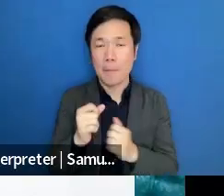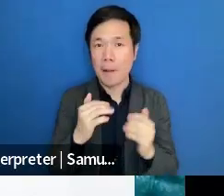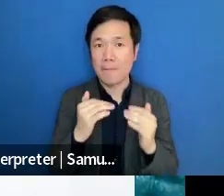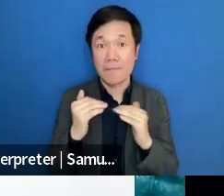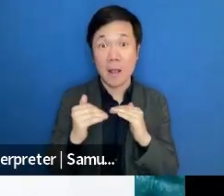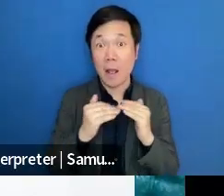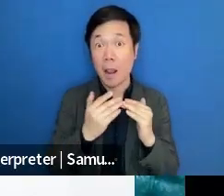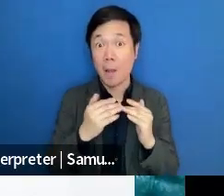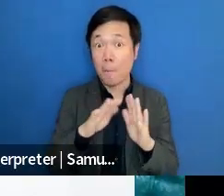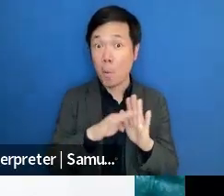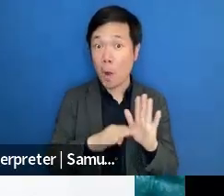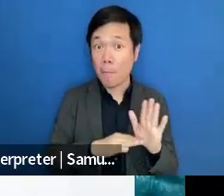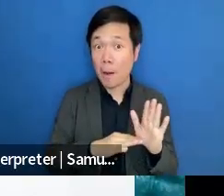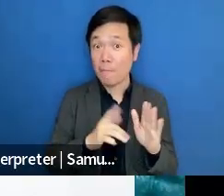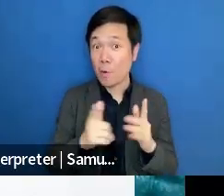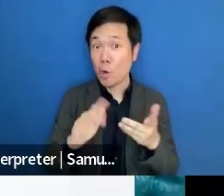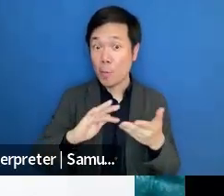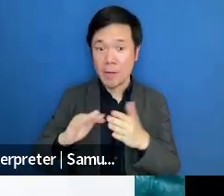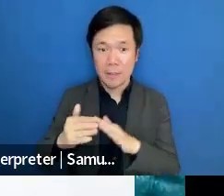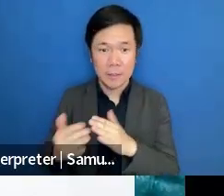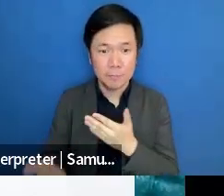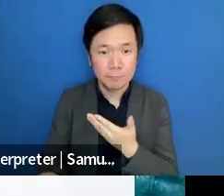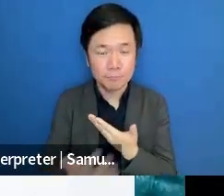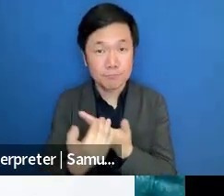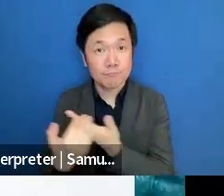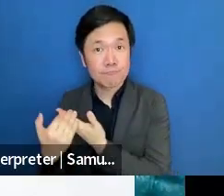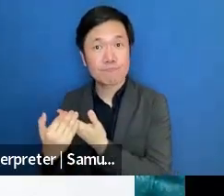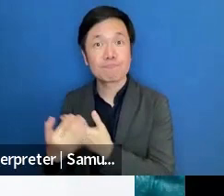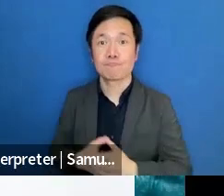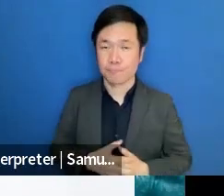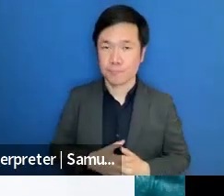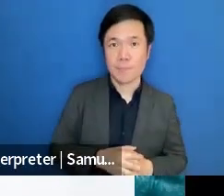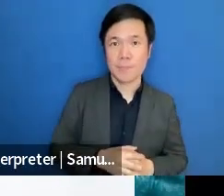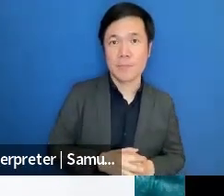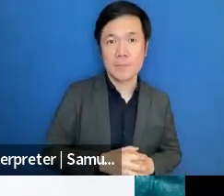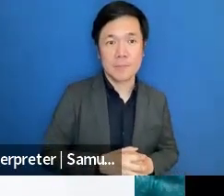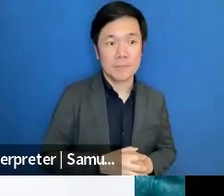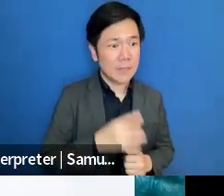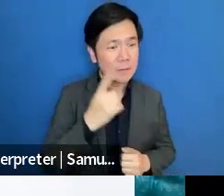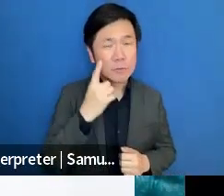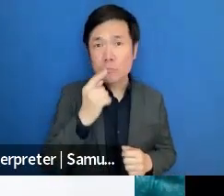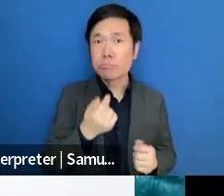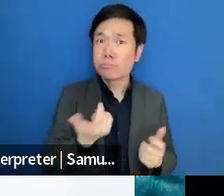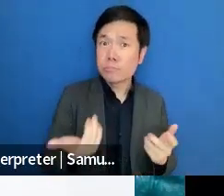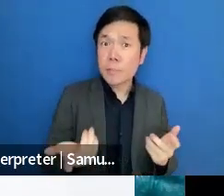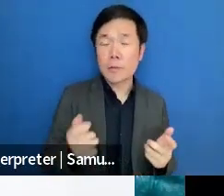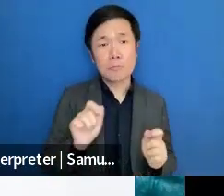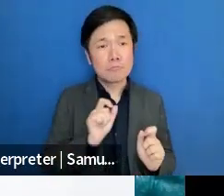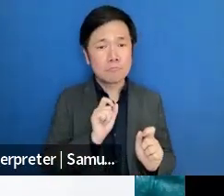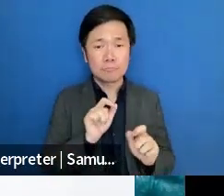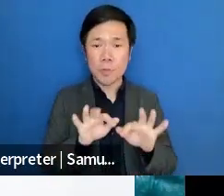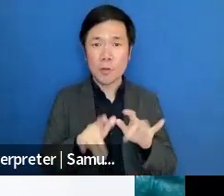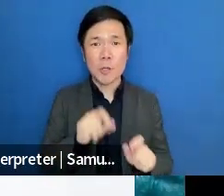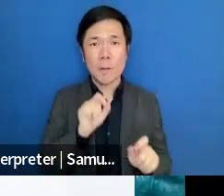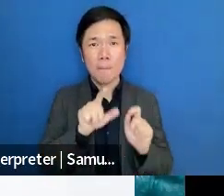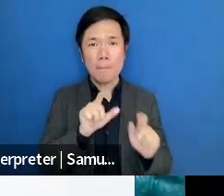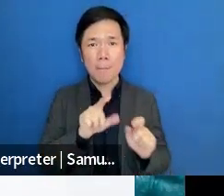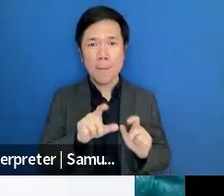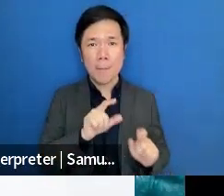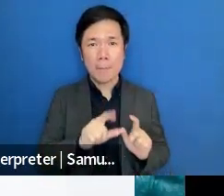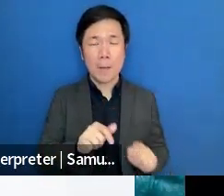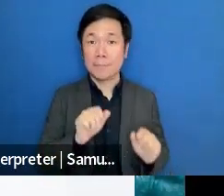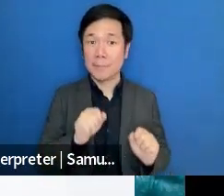programming, involving communities, yes. And please also feel free to drop responses in the chat as well. Thank you. We